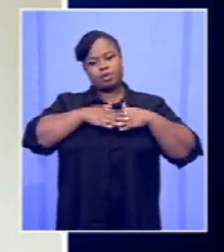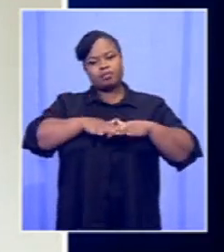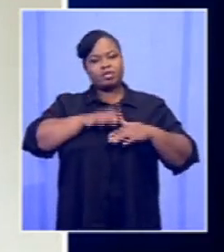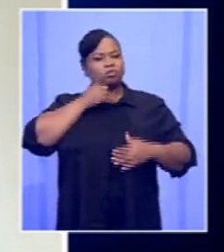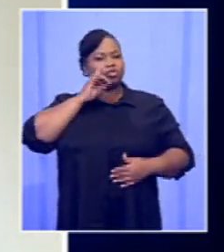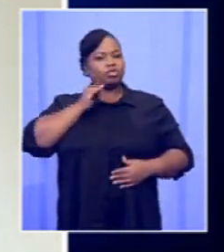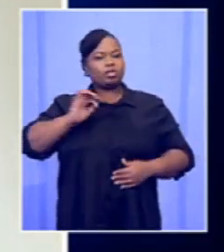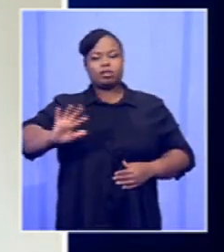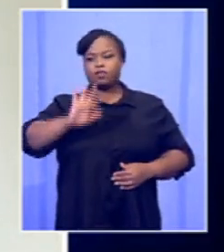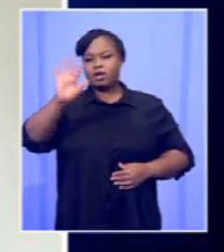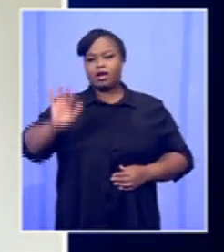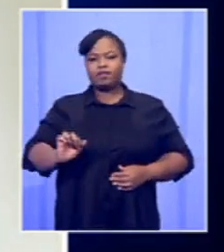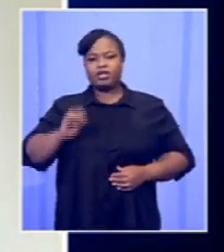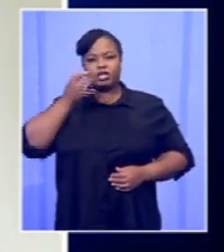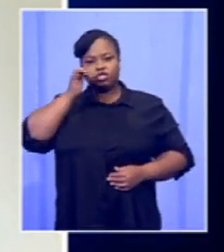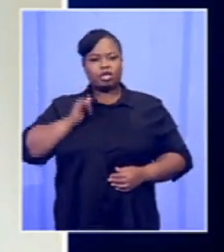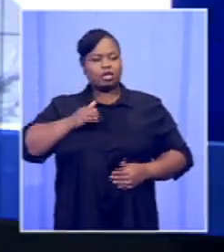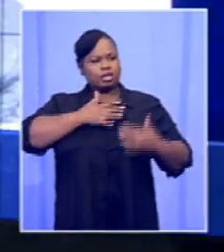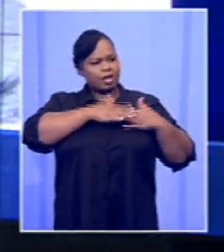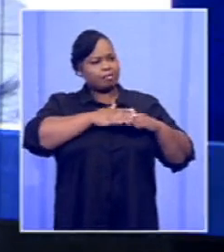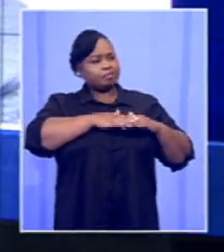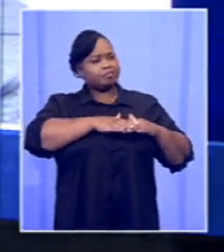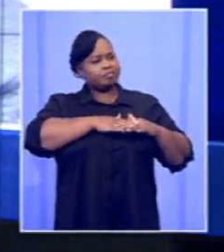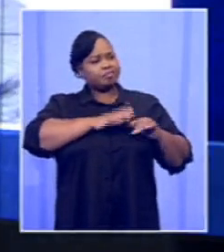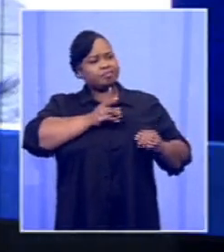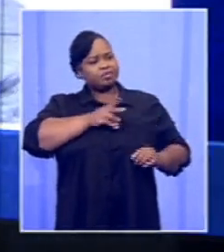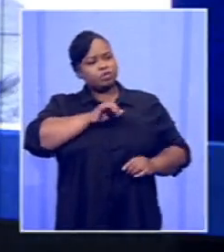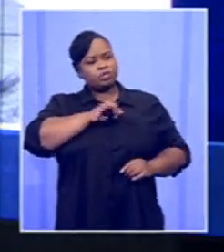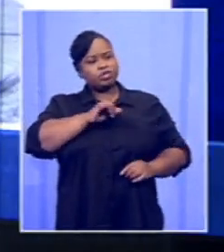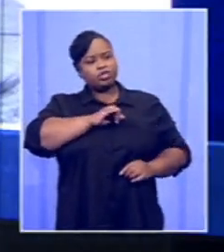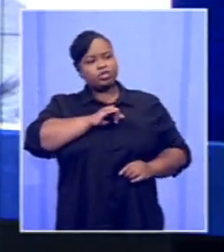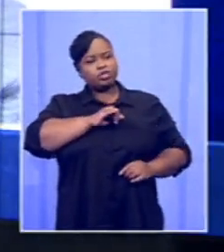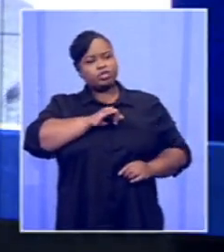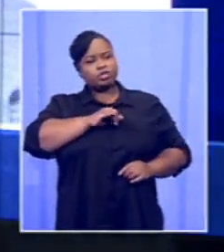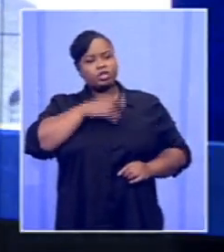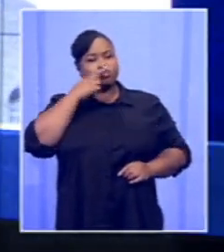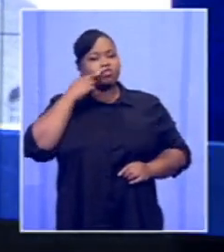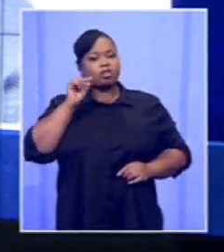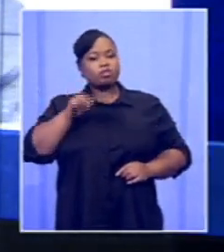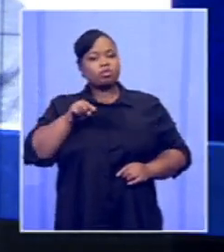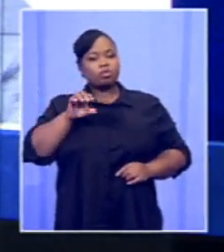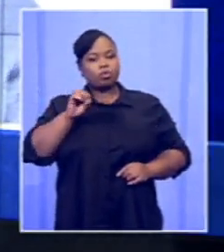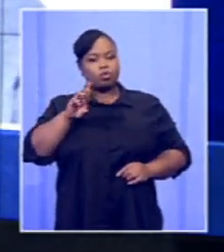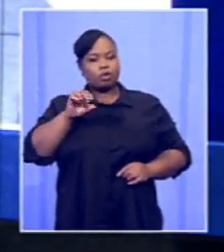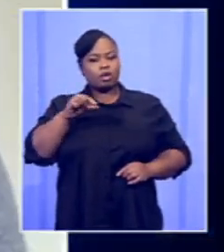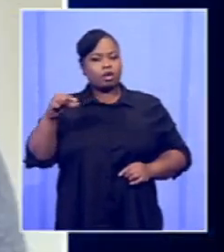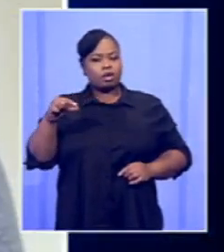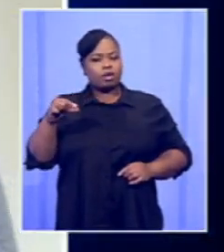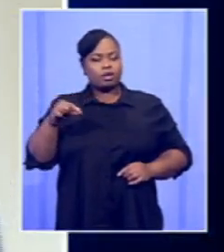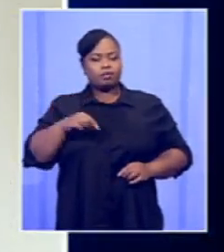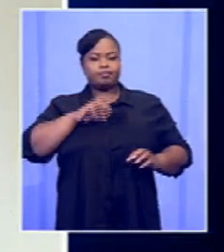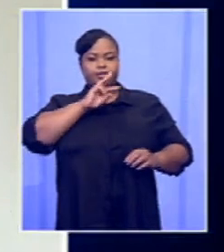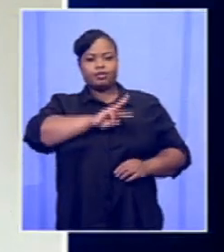as Africa Check. Just give me that website again where you say they can go through to real.org. It's